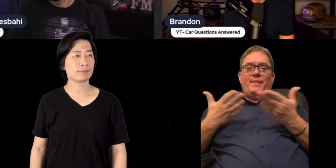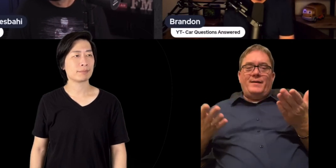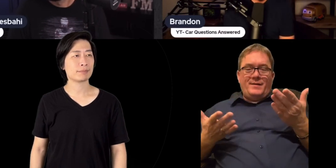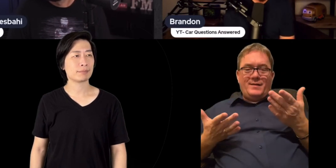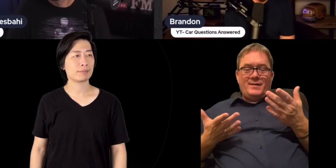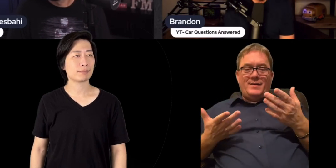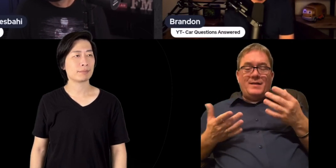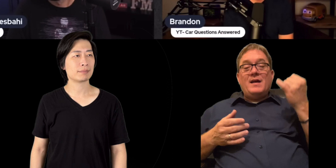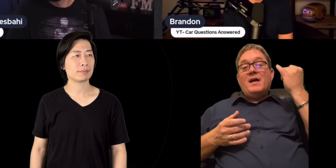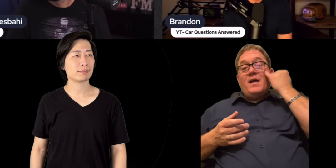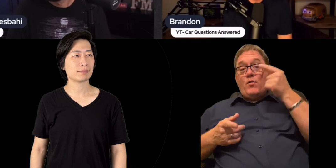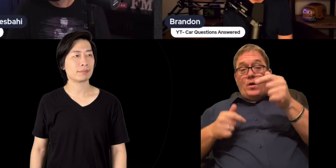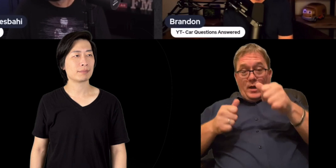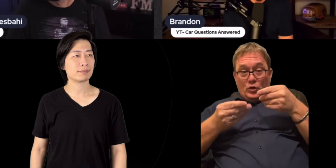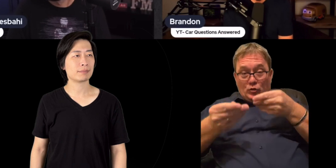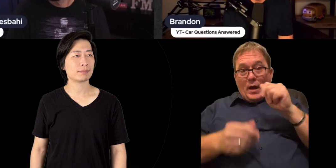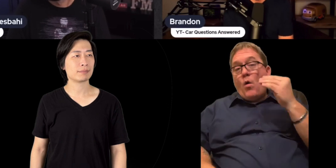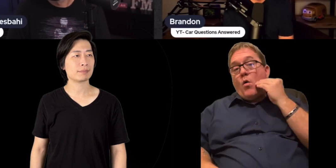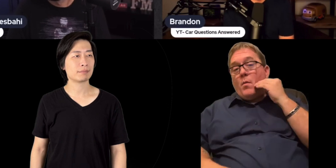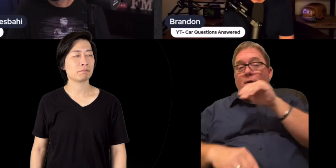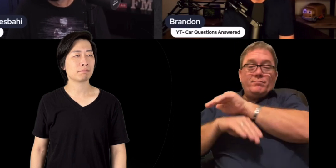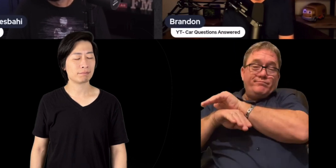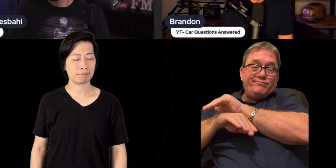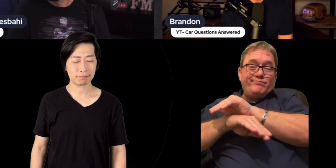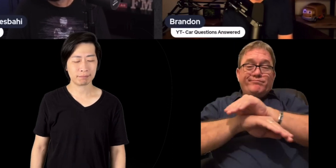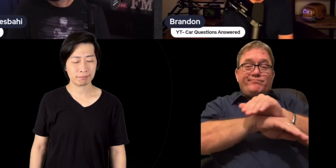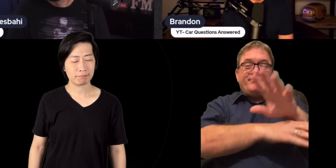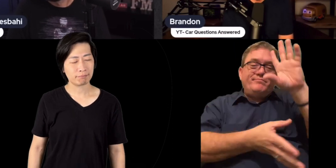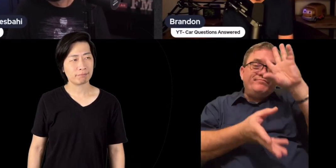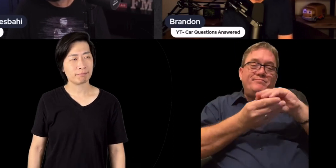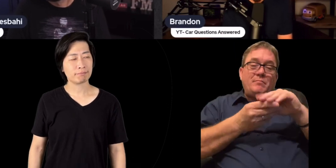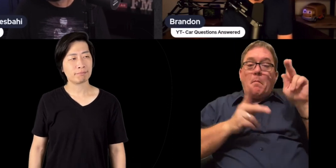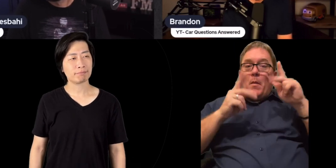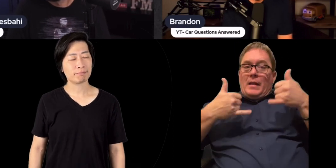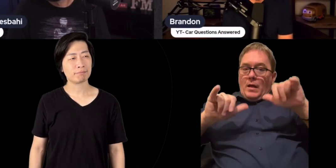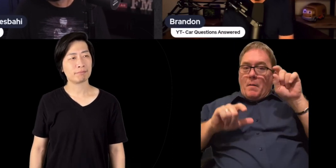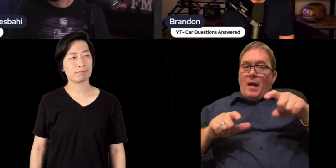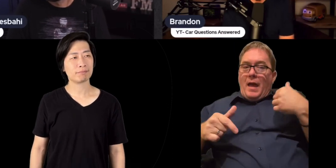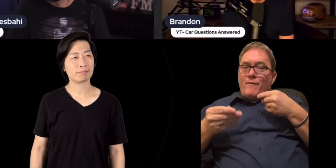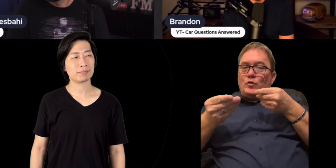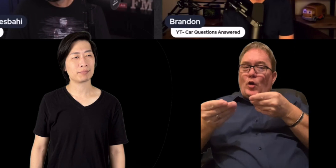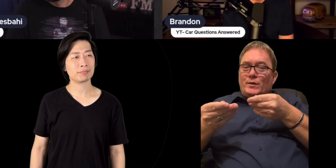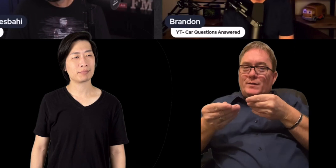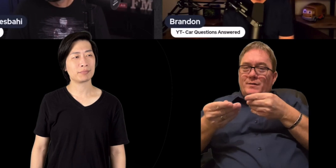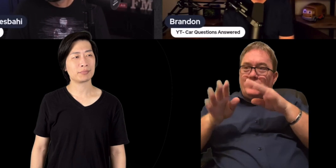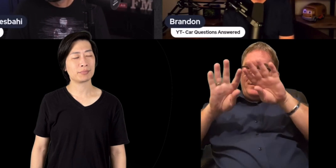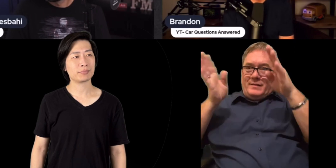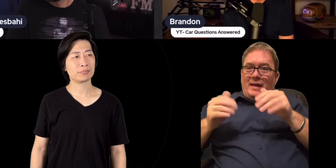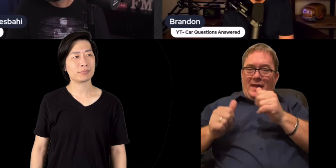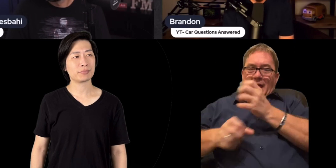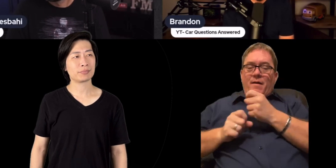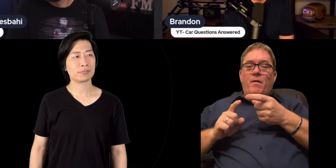infrastructure. Because even if you can charge at home every night, people are still going to need to have those charging stations they can get to quickly before they